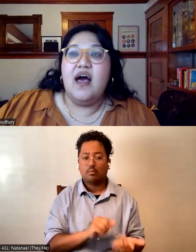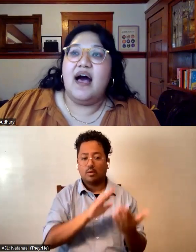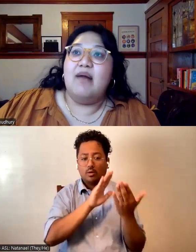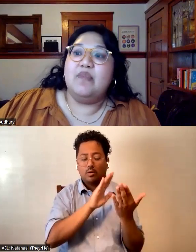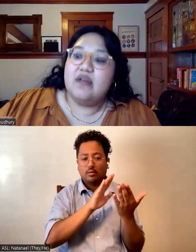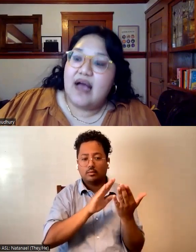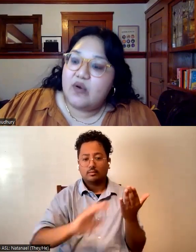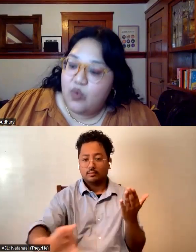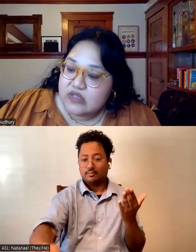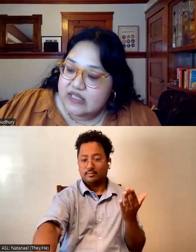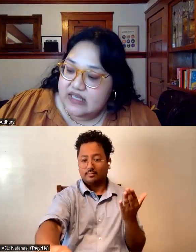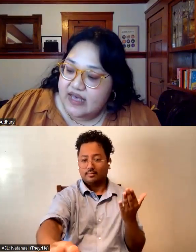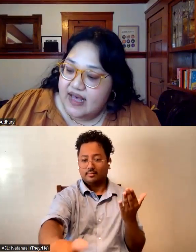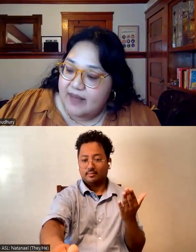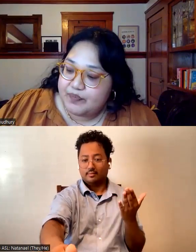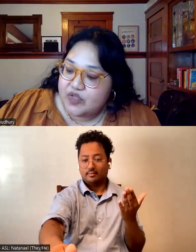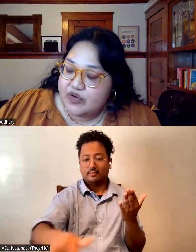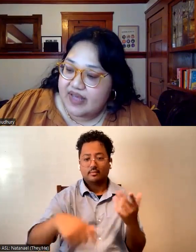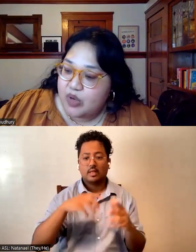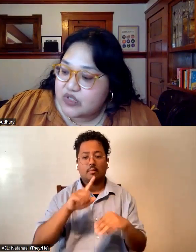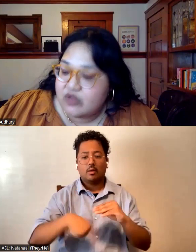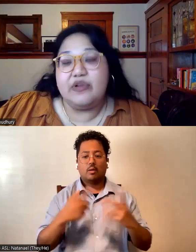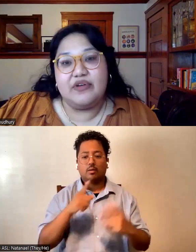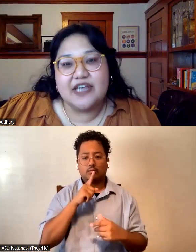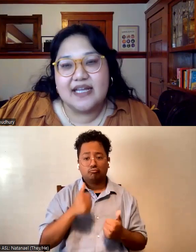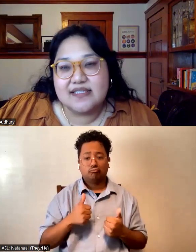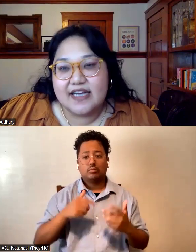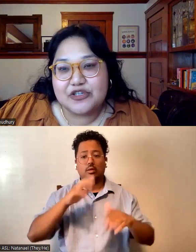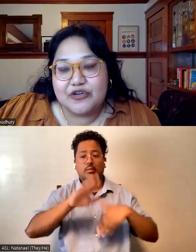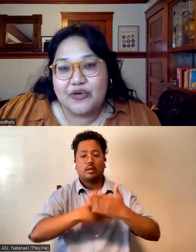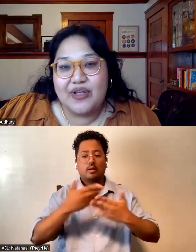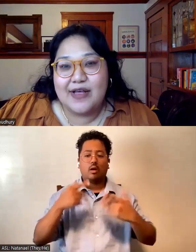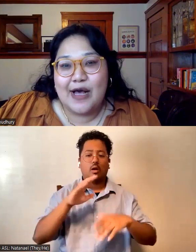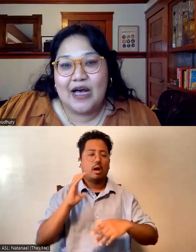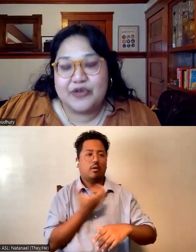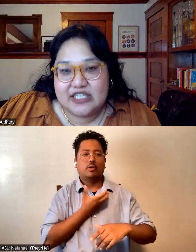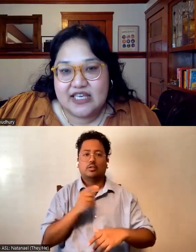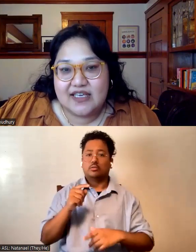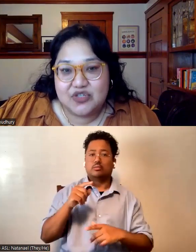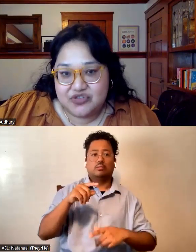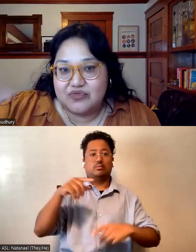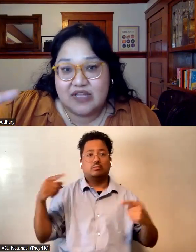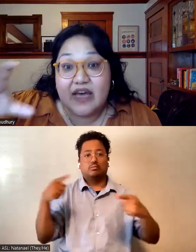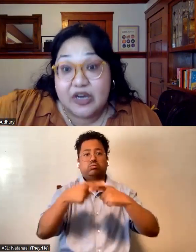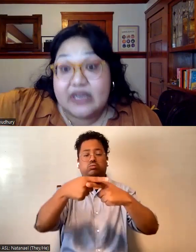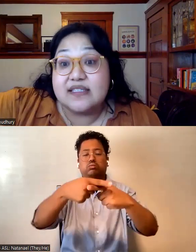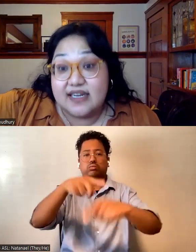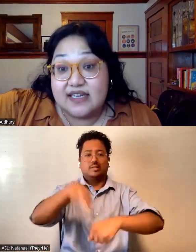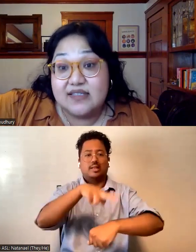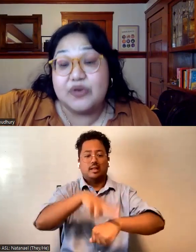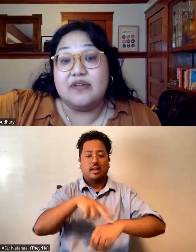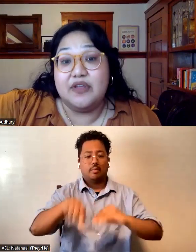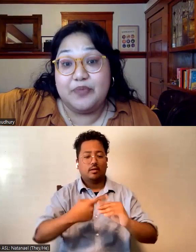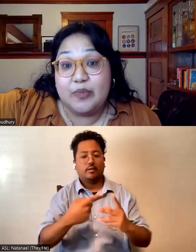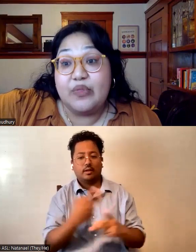about not only, that postcolonial or transnational critique to like American